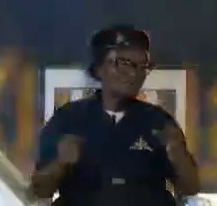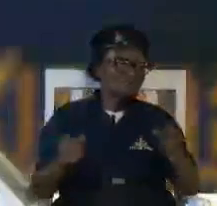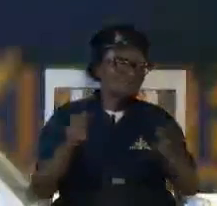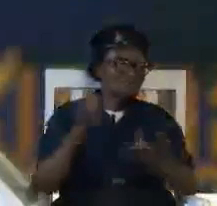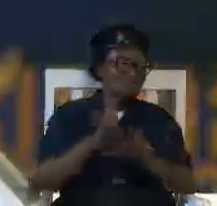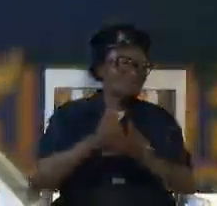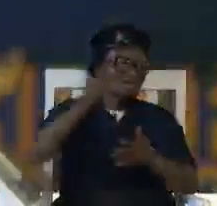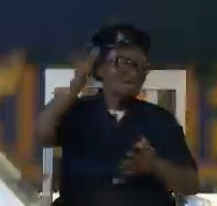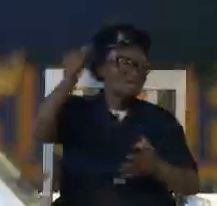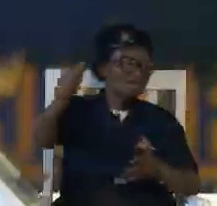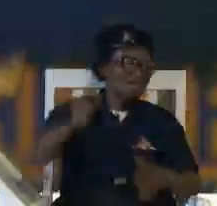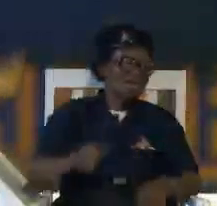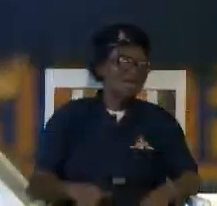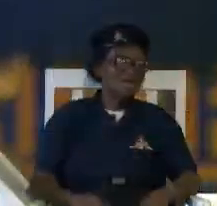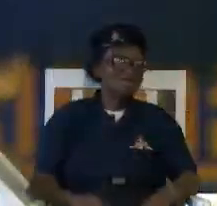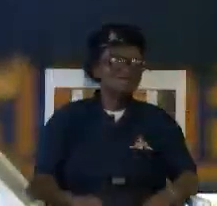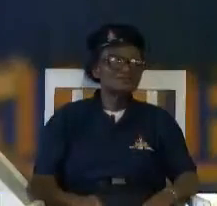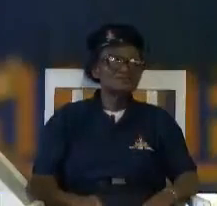Amen.